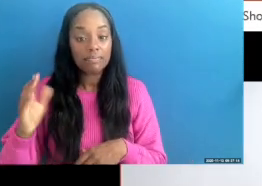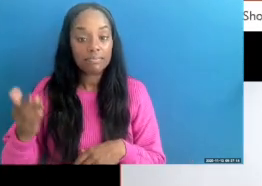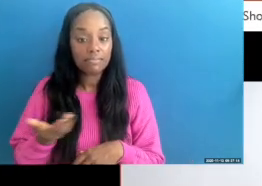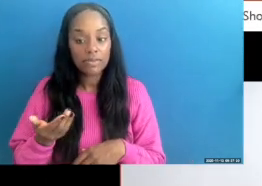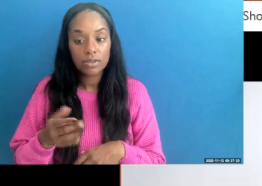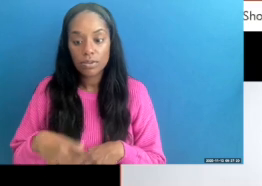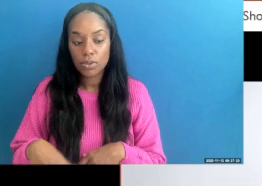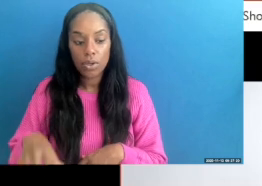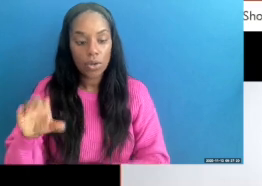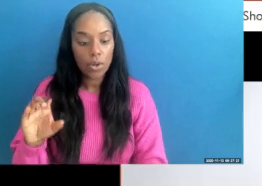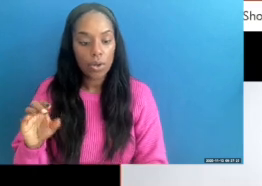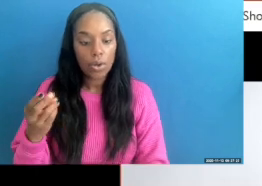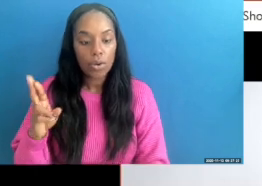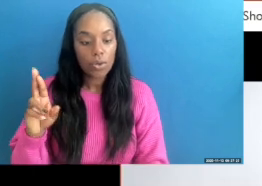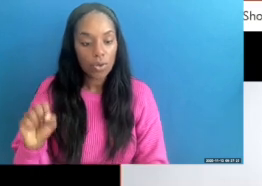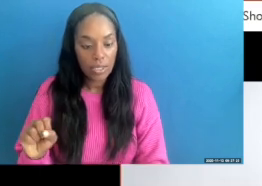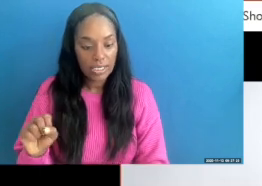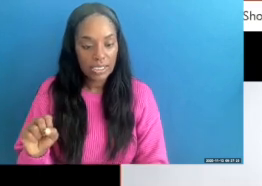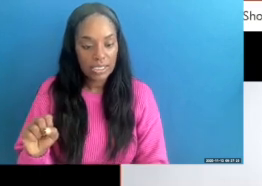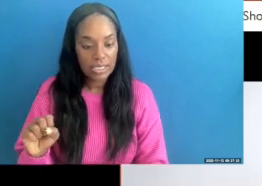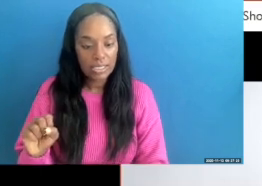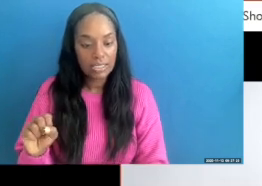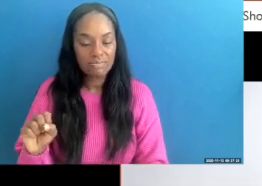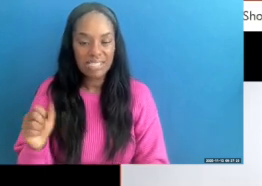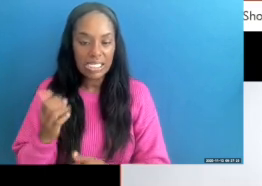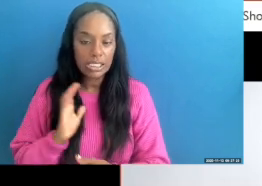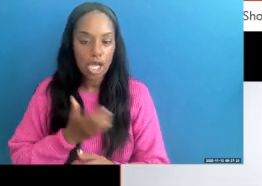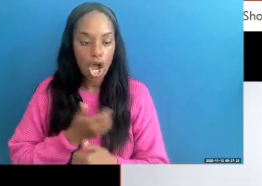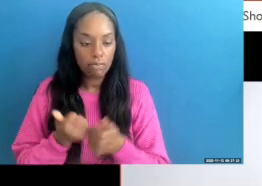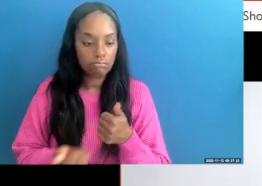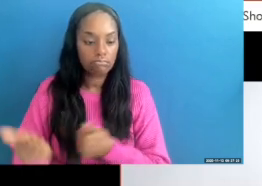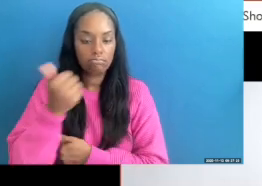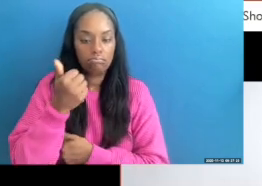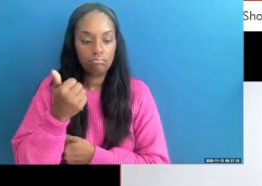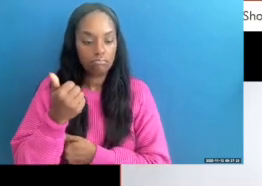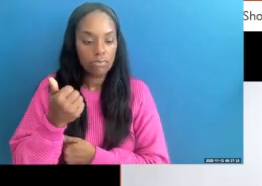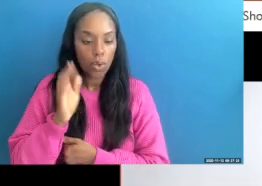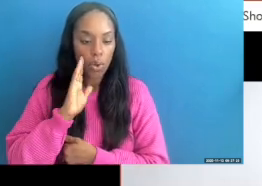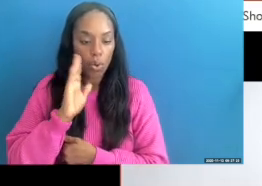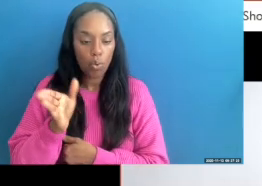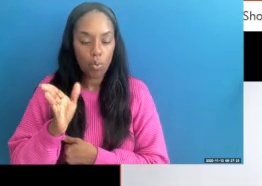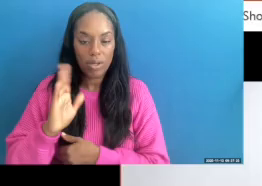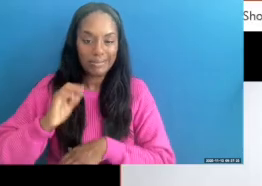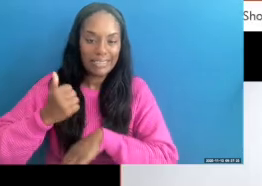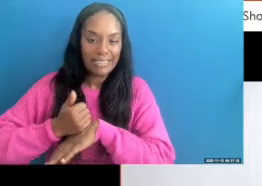our Deputy Executive Officer, who's going to kind of help set the stage for today.